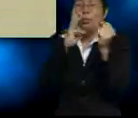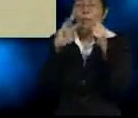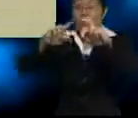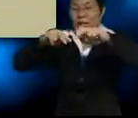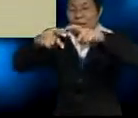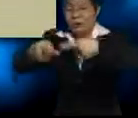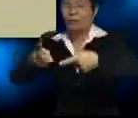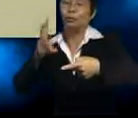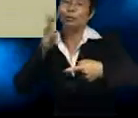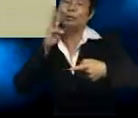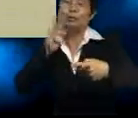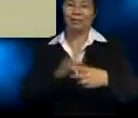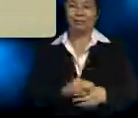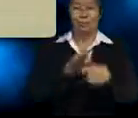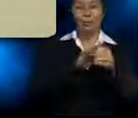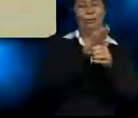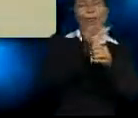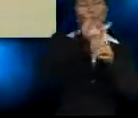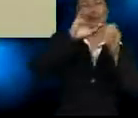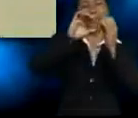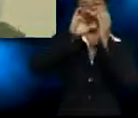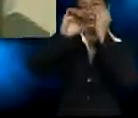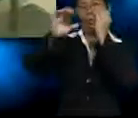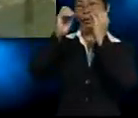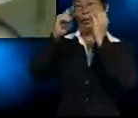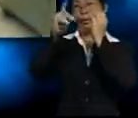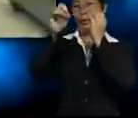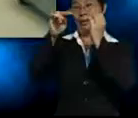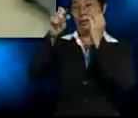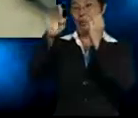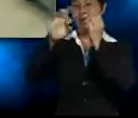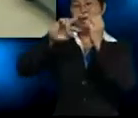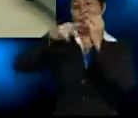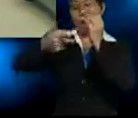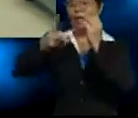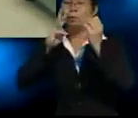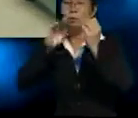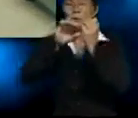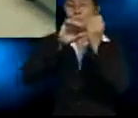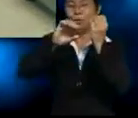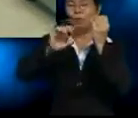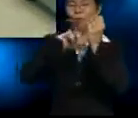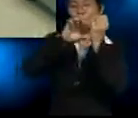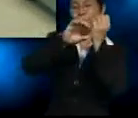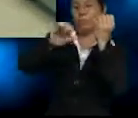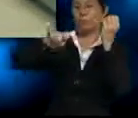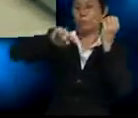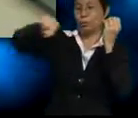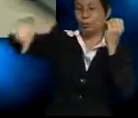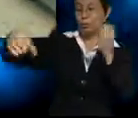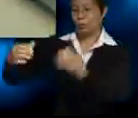turn it into water. This water then flows out into the beaker.